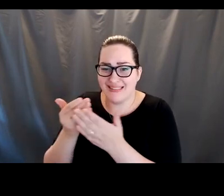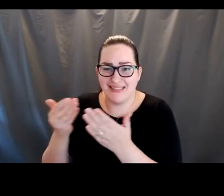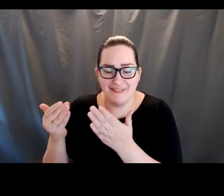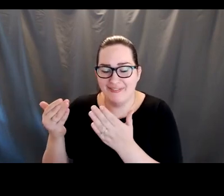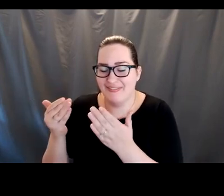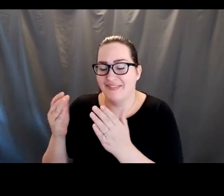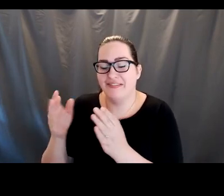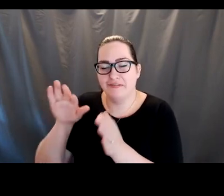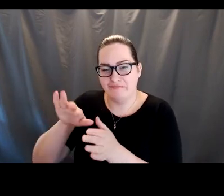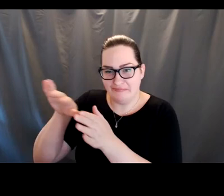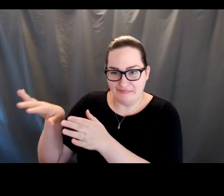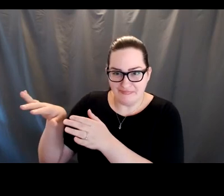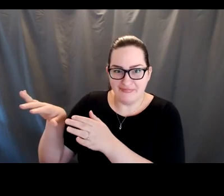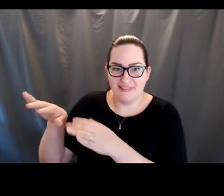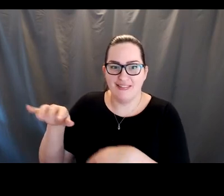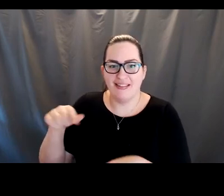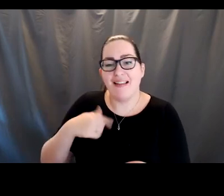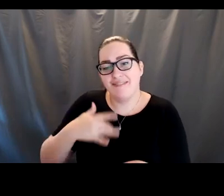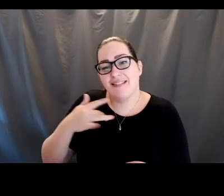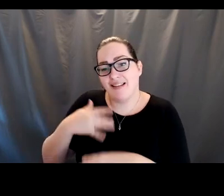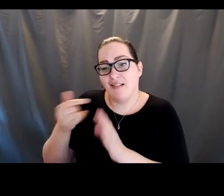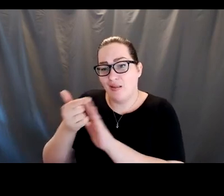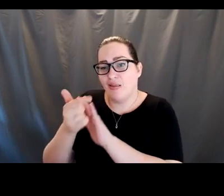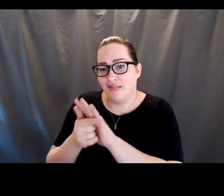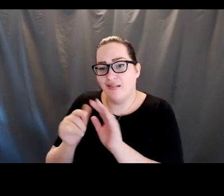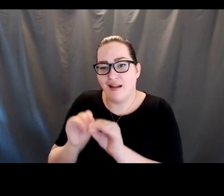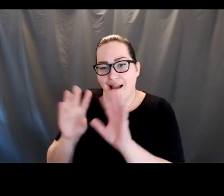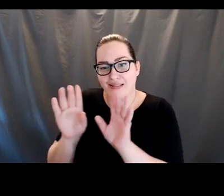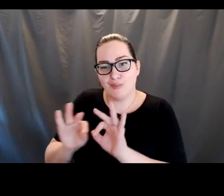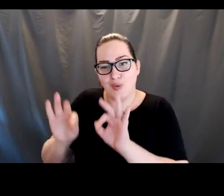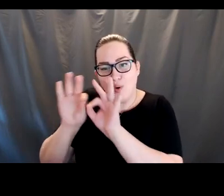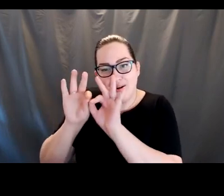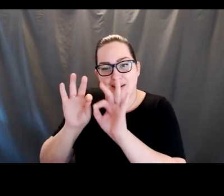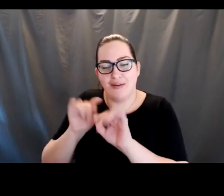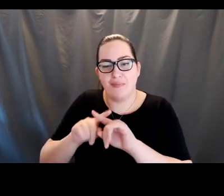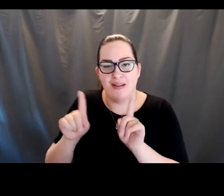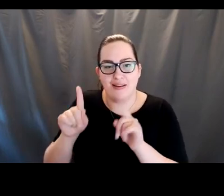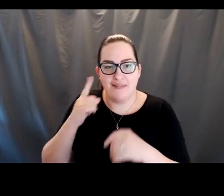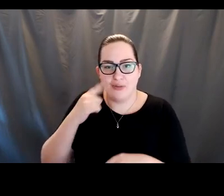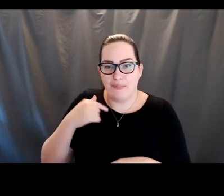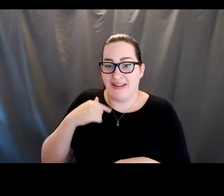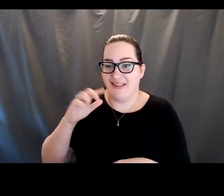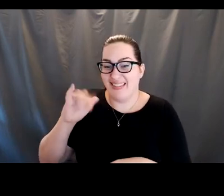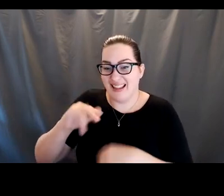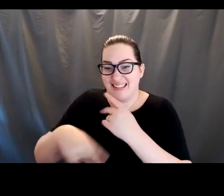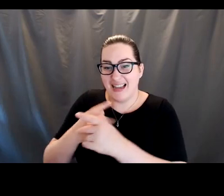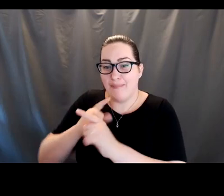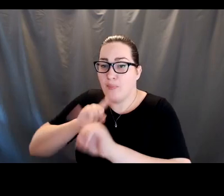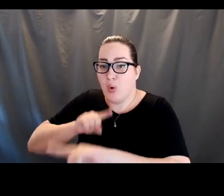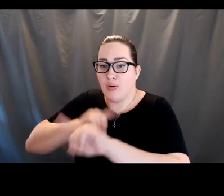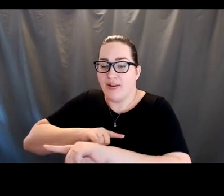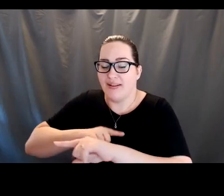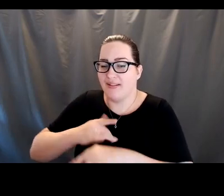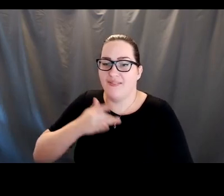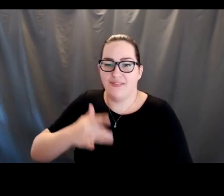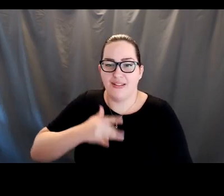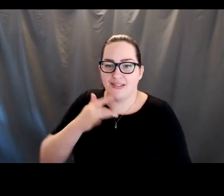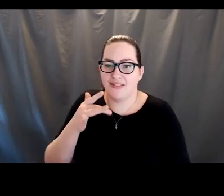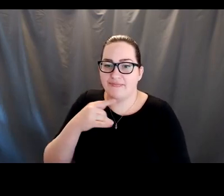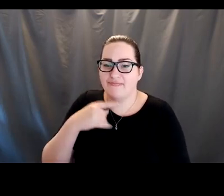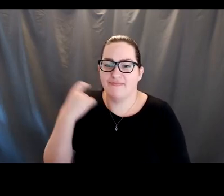did, which I feel is important, but to me, that kind of reporting is very dry. I like to tell stories, you know, really